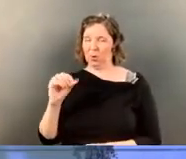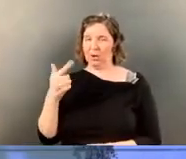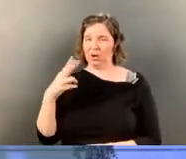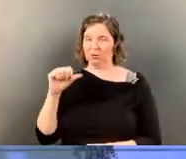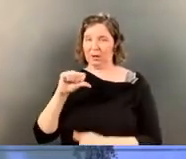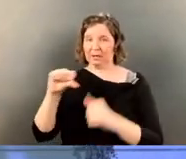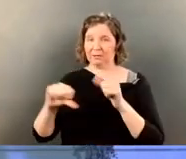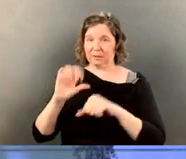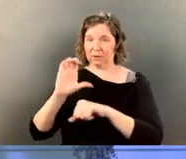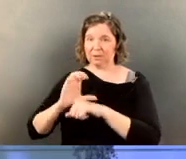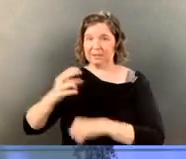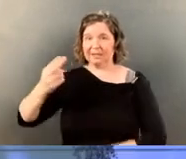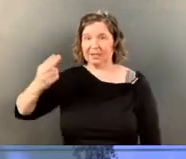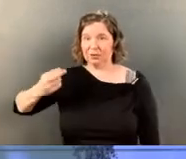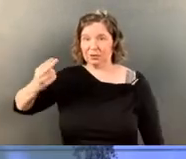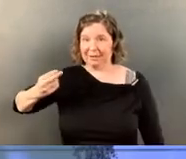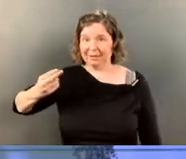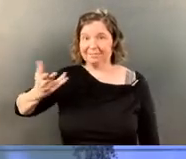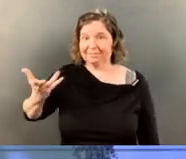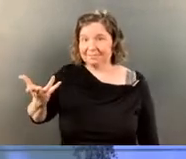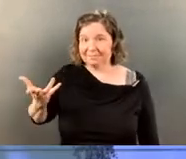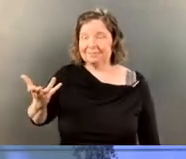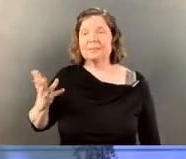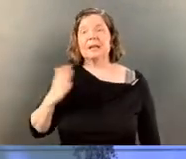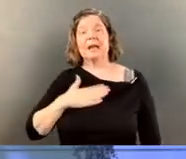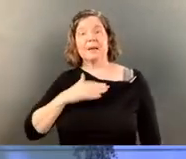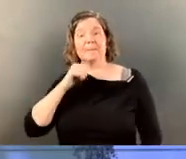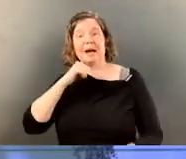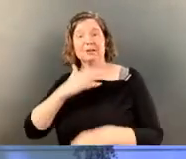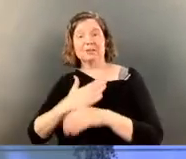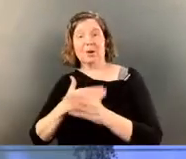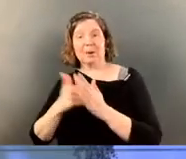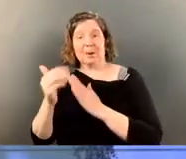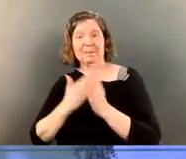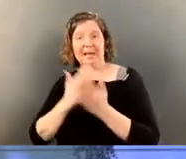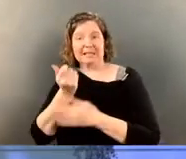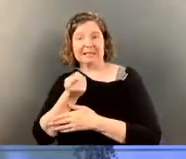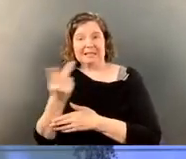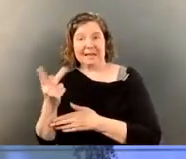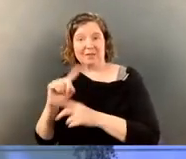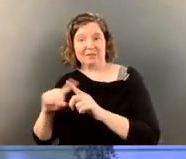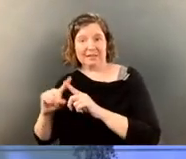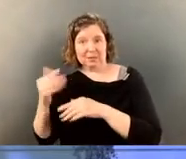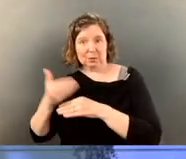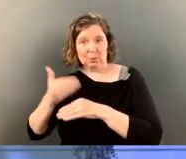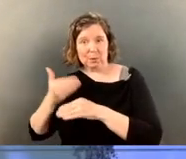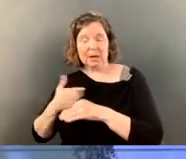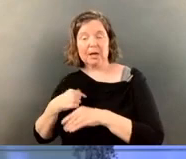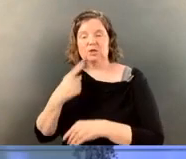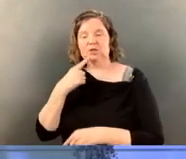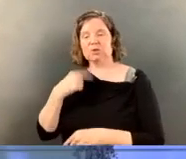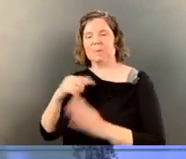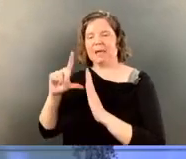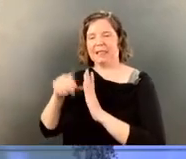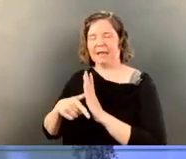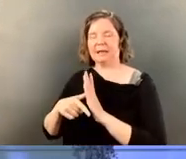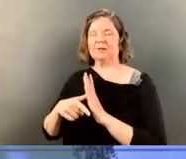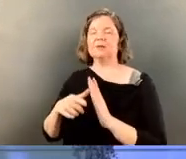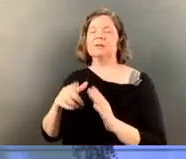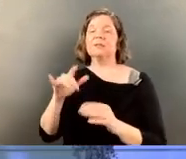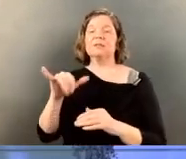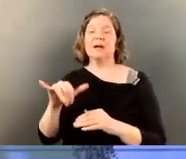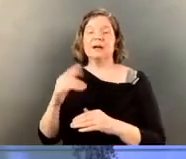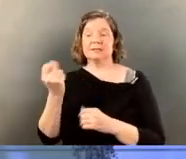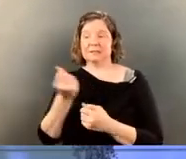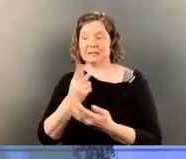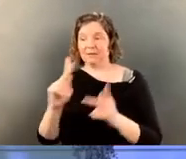Grace Fellowship Church's Easter history. Now, my daughter painted several of these windows, and she told me later, Davey told me later,